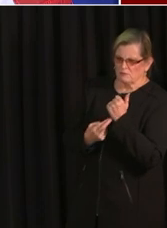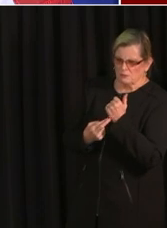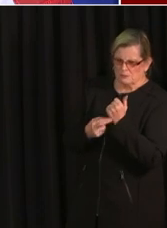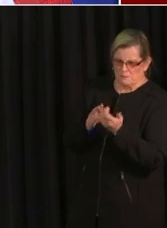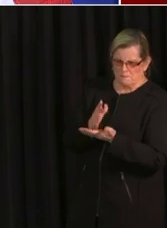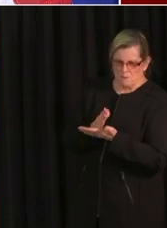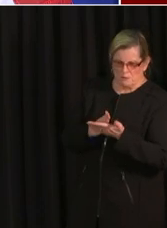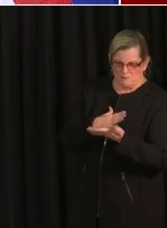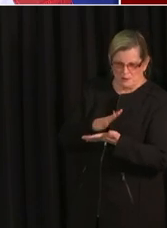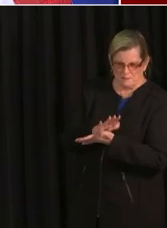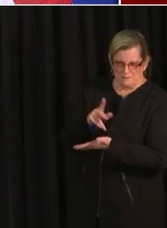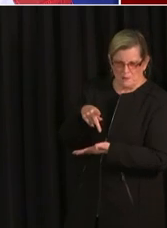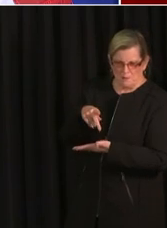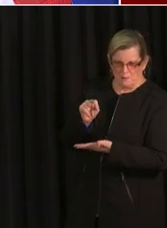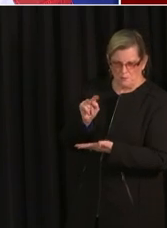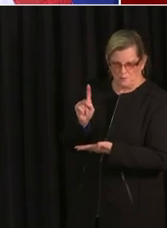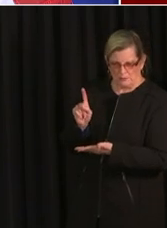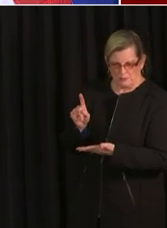that.